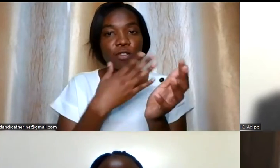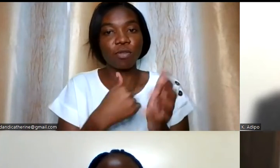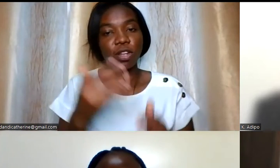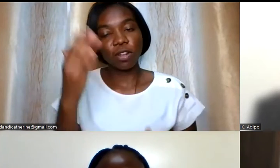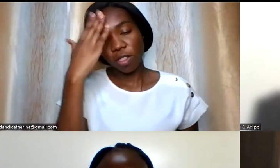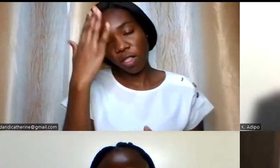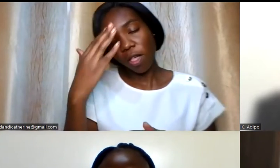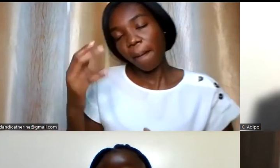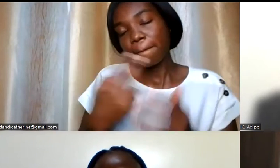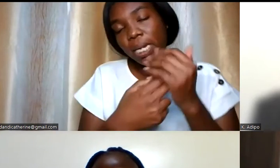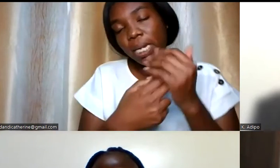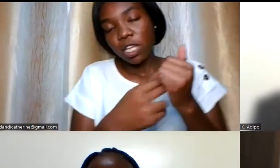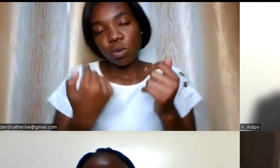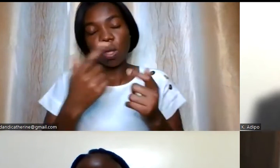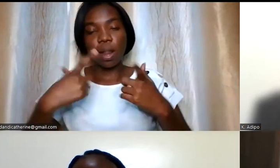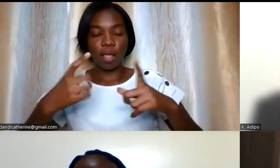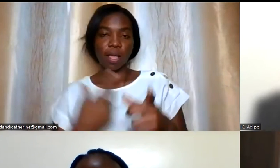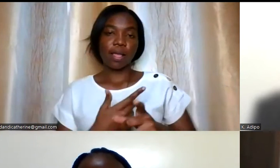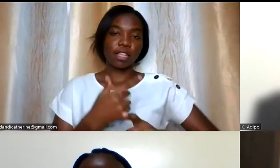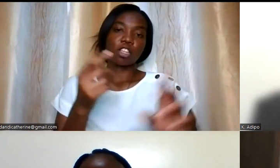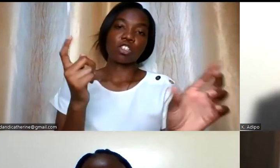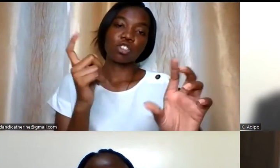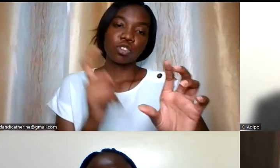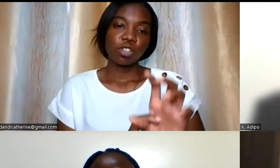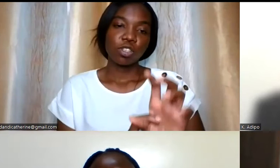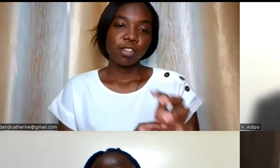enabled us to bring this session